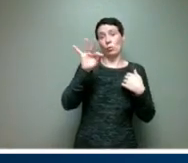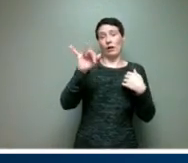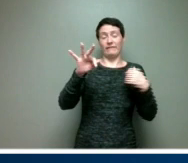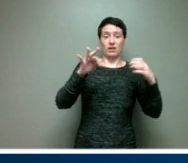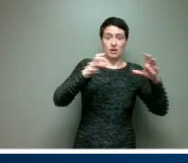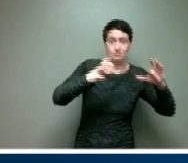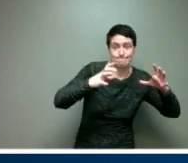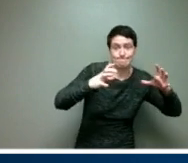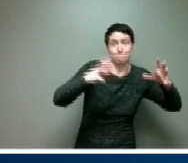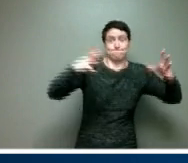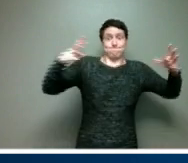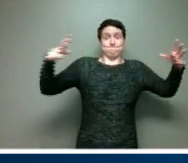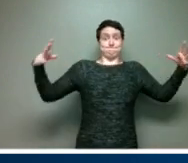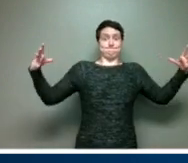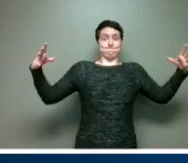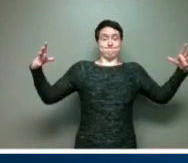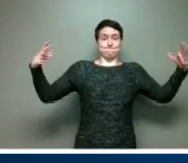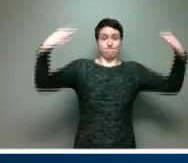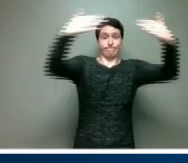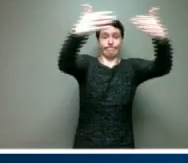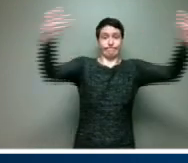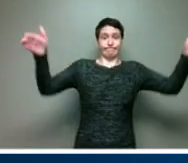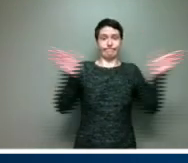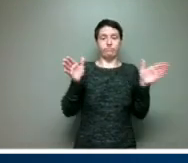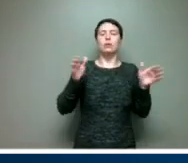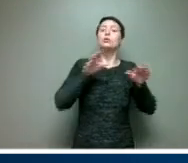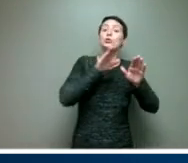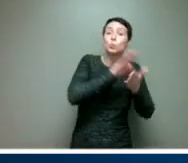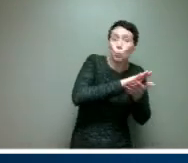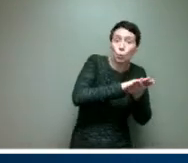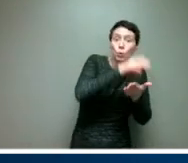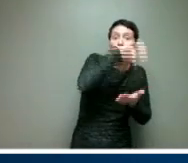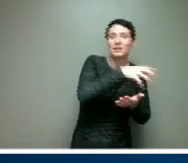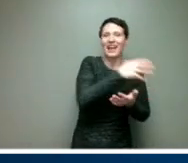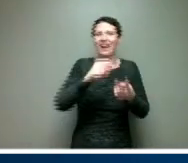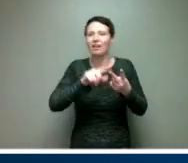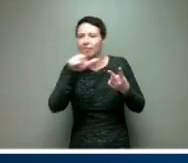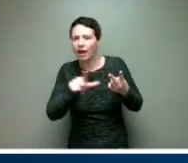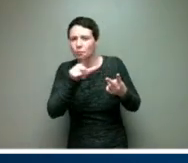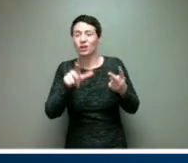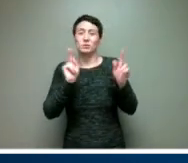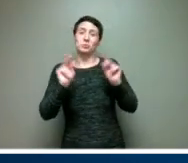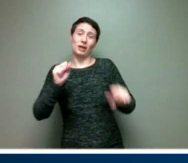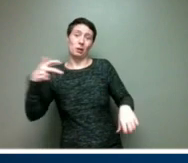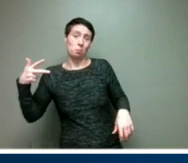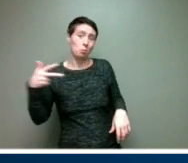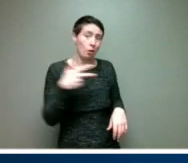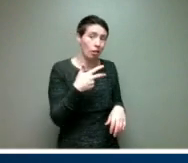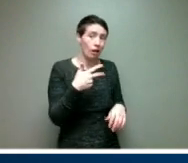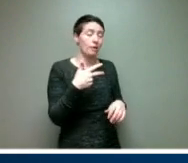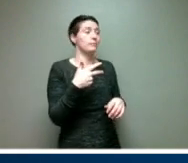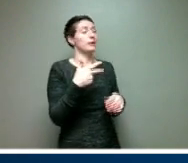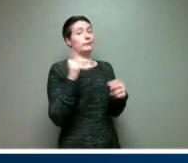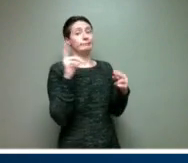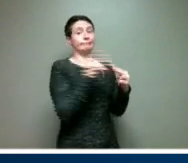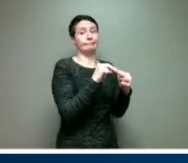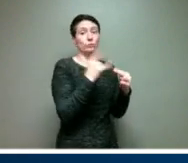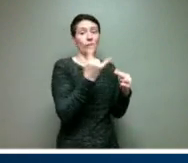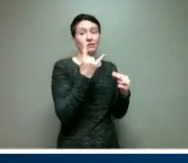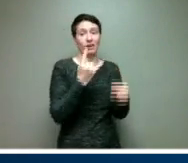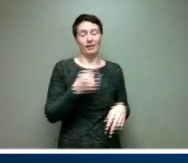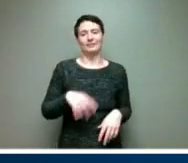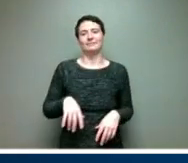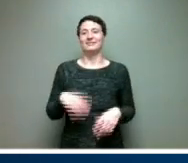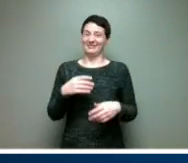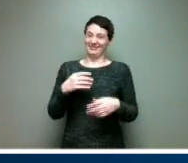able to utilize that. Now, for a lot of families, you're saying, oh my gosh, Superintendent, that's not ideal. But it is a first step that